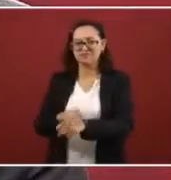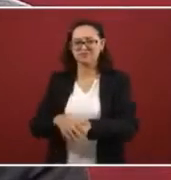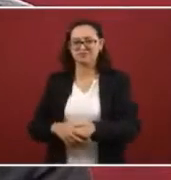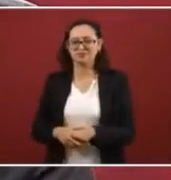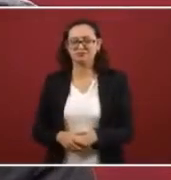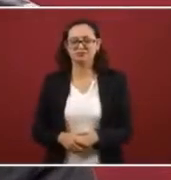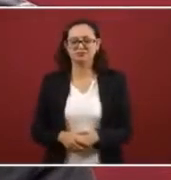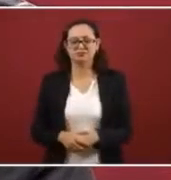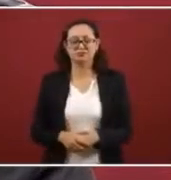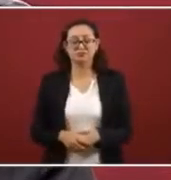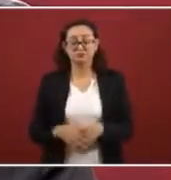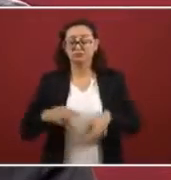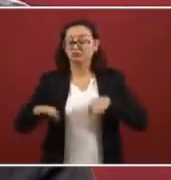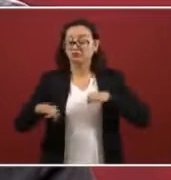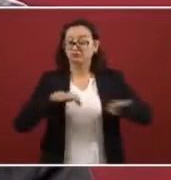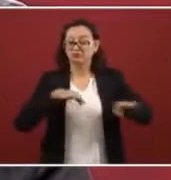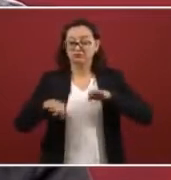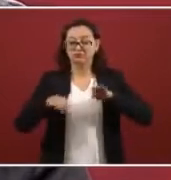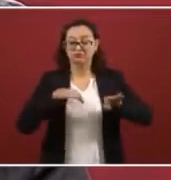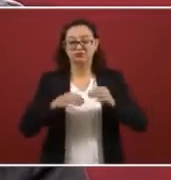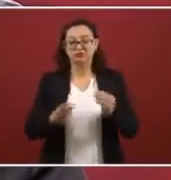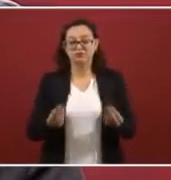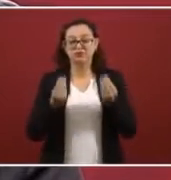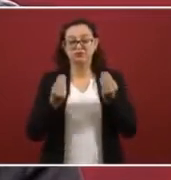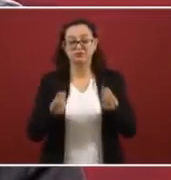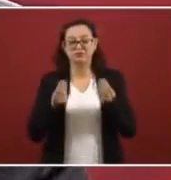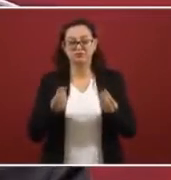y muy trabajadora, and a very hard worker.